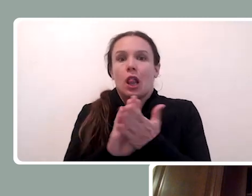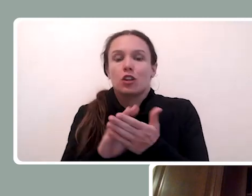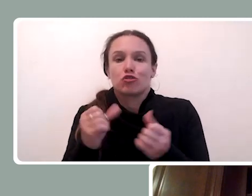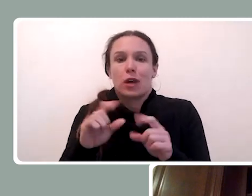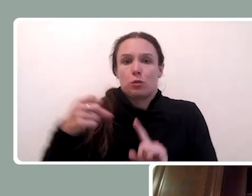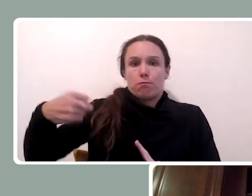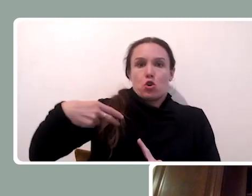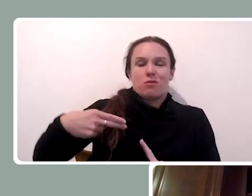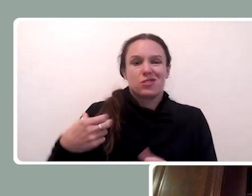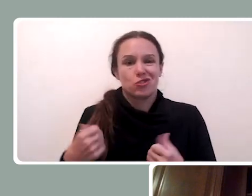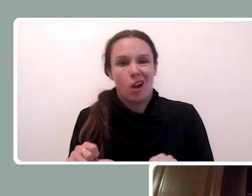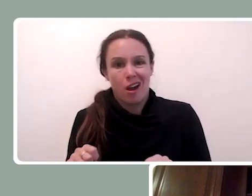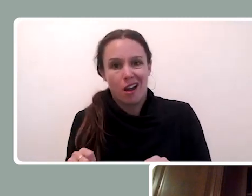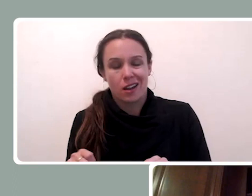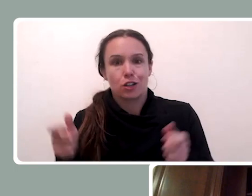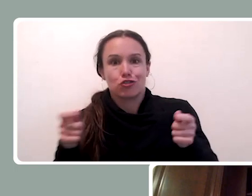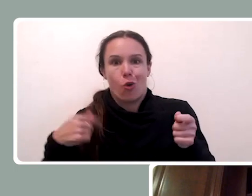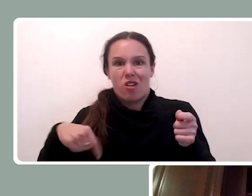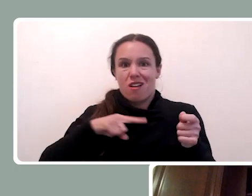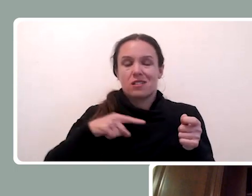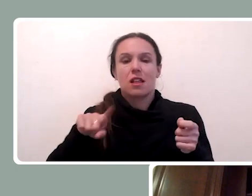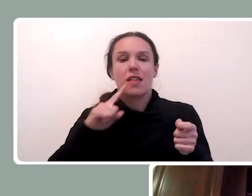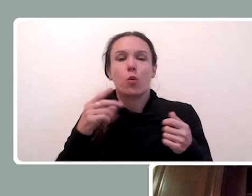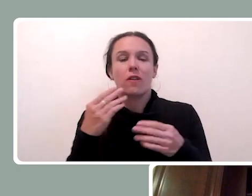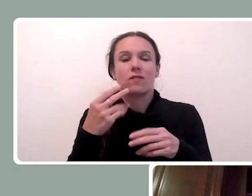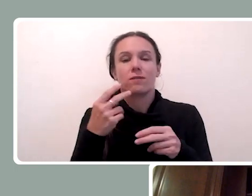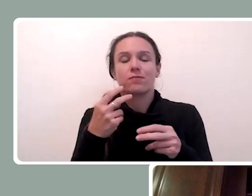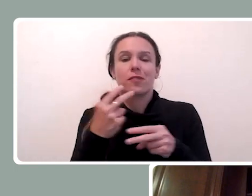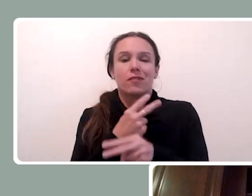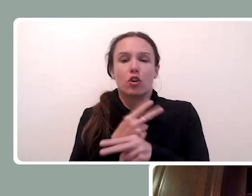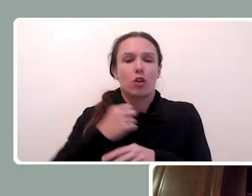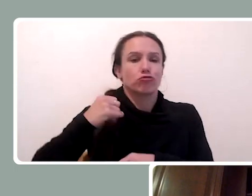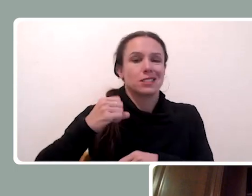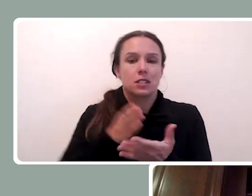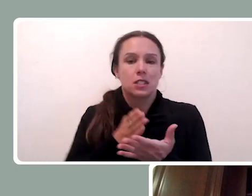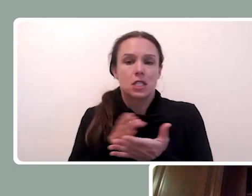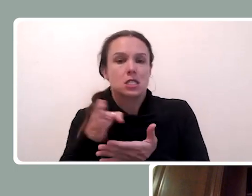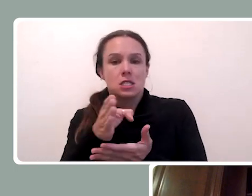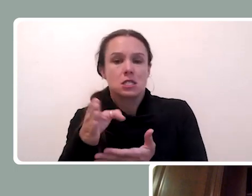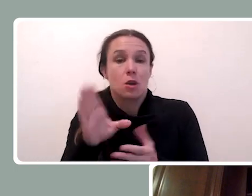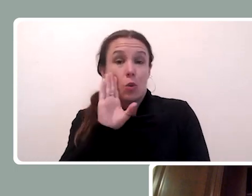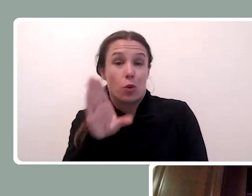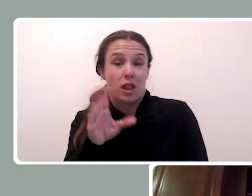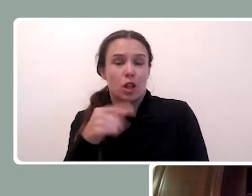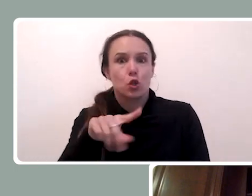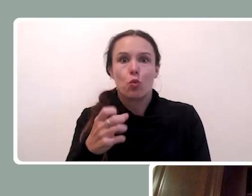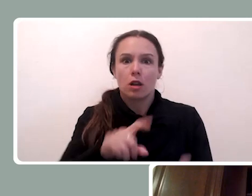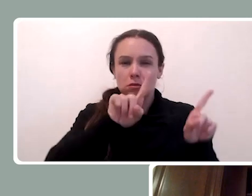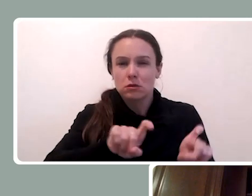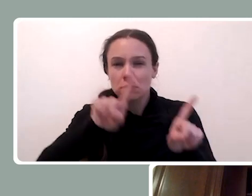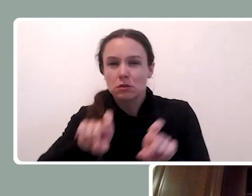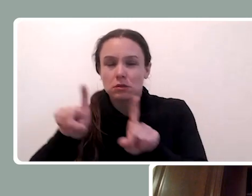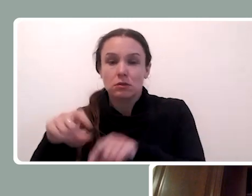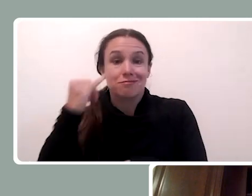to control them. So they will come out with resistant pathways or resistant mechanisms. So you always want to test if